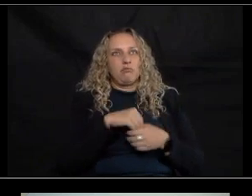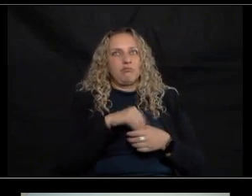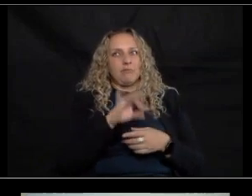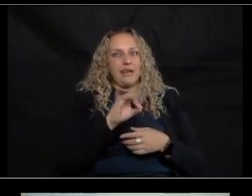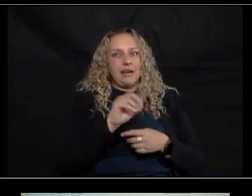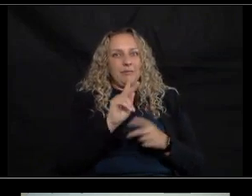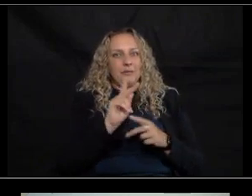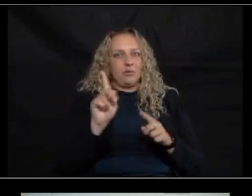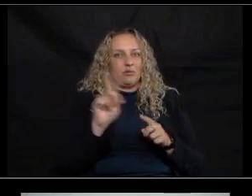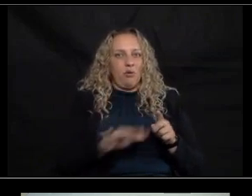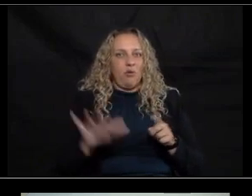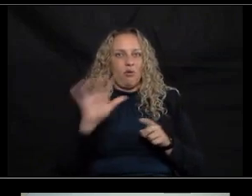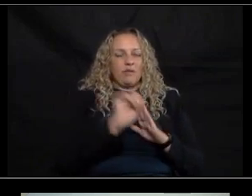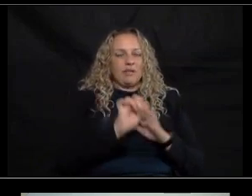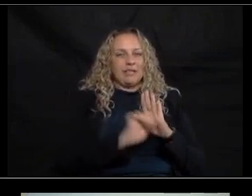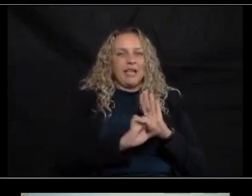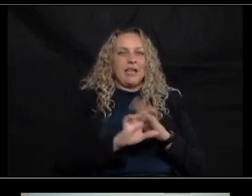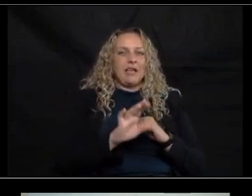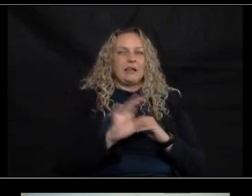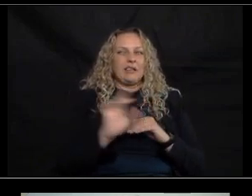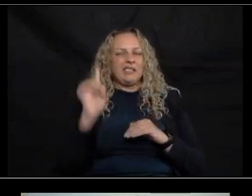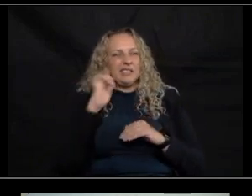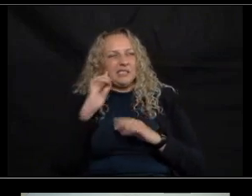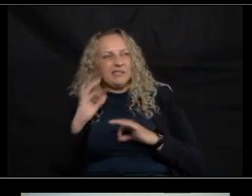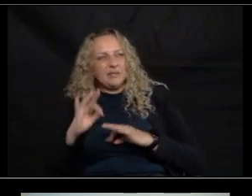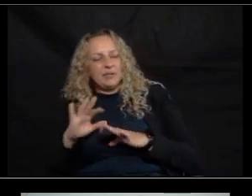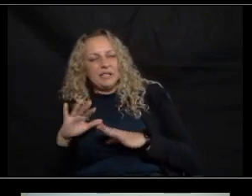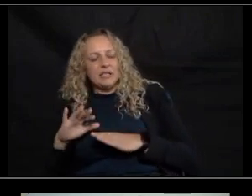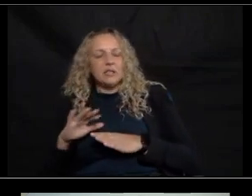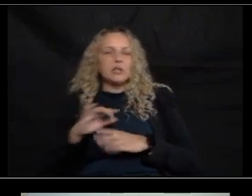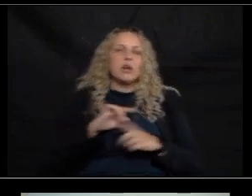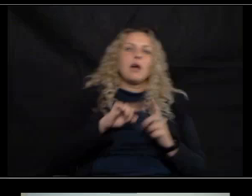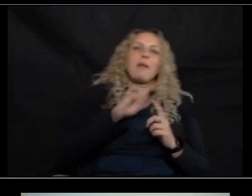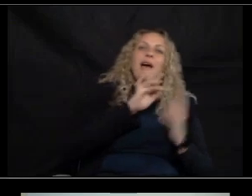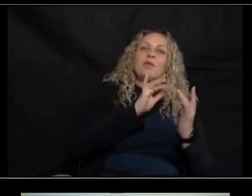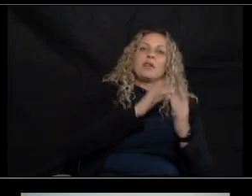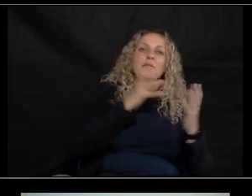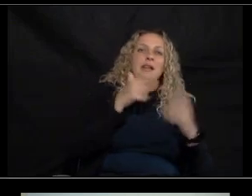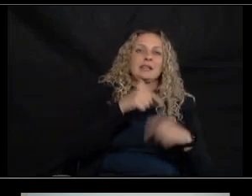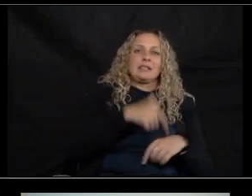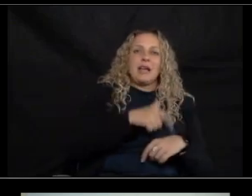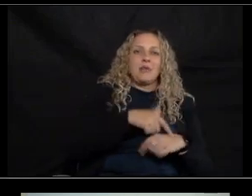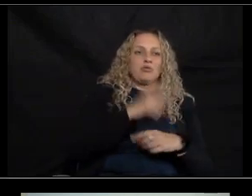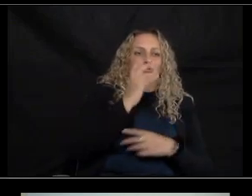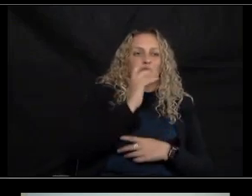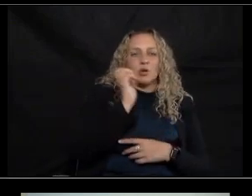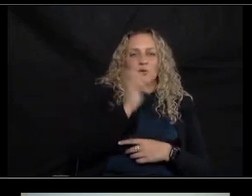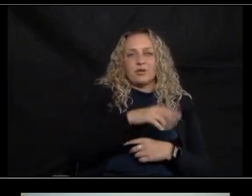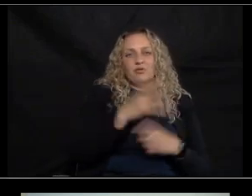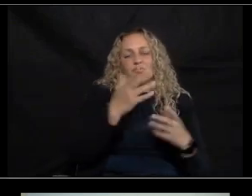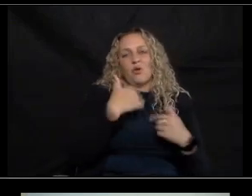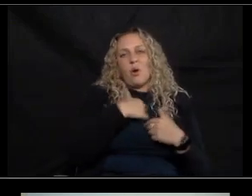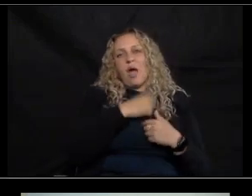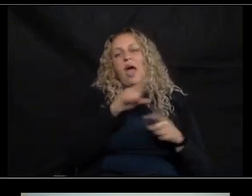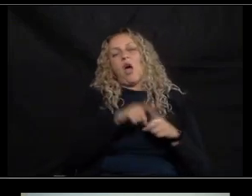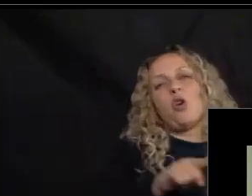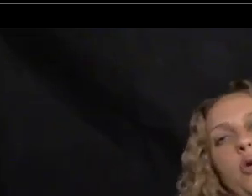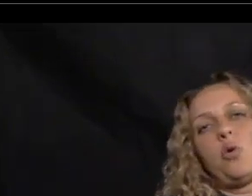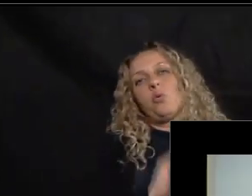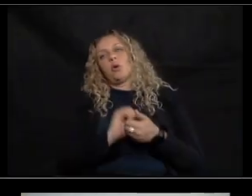throughout the state. And I have reached out to them numerous times with tree questions. So I'm also working